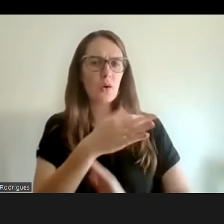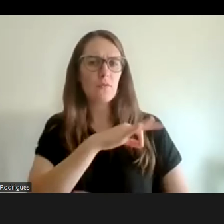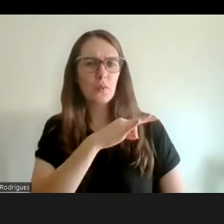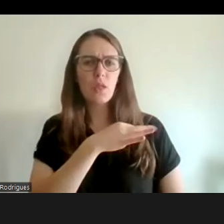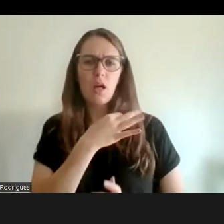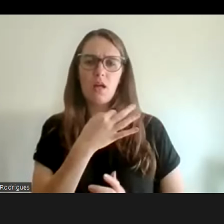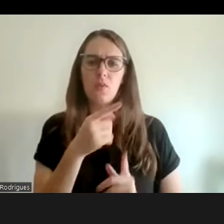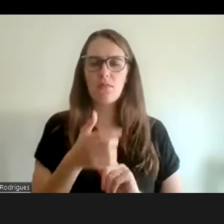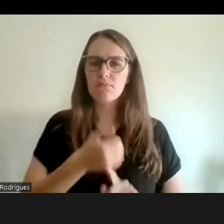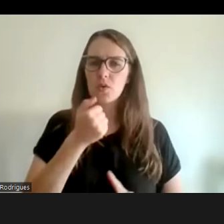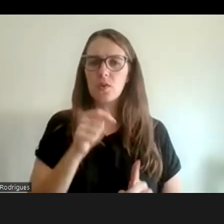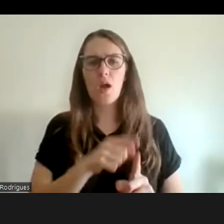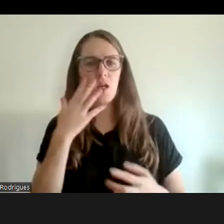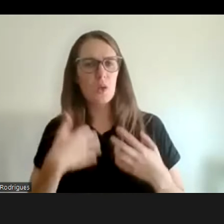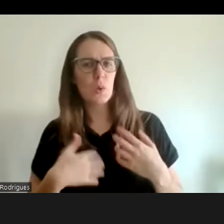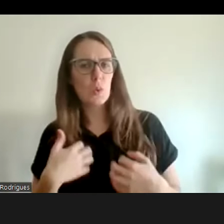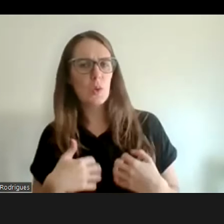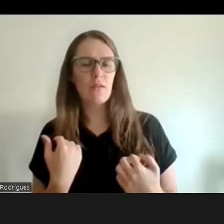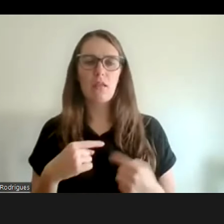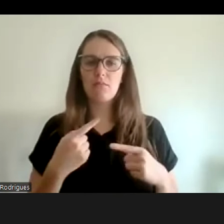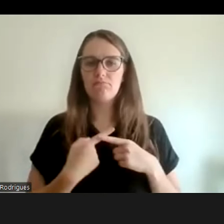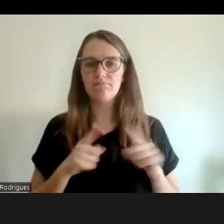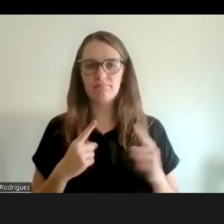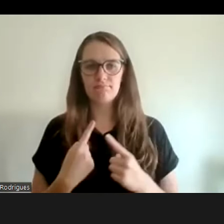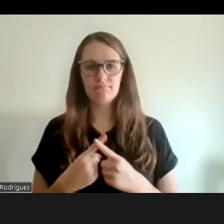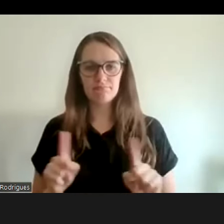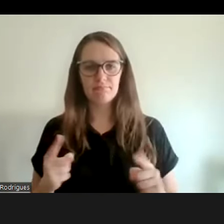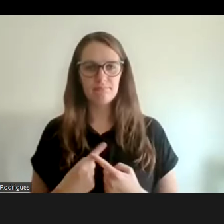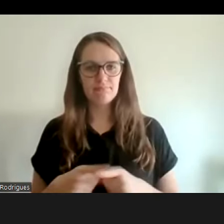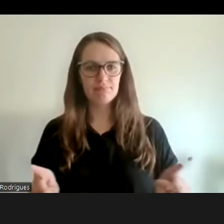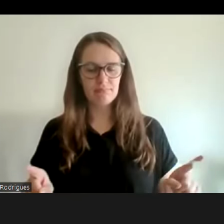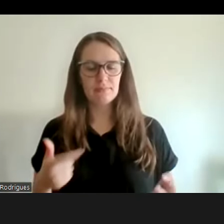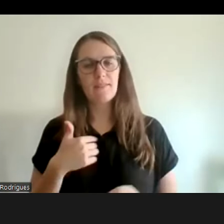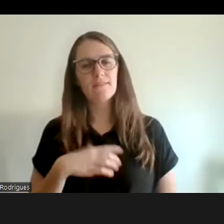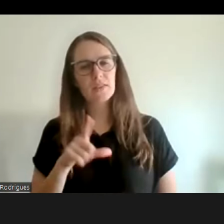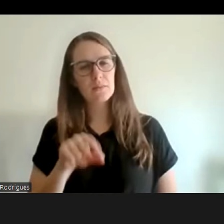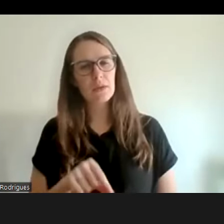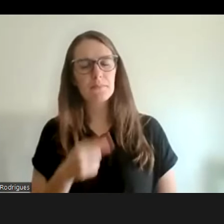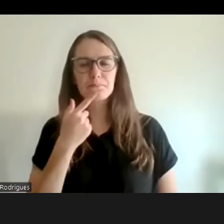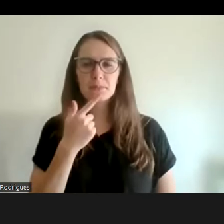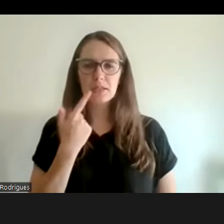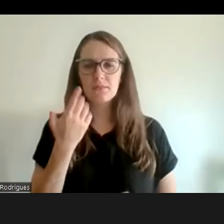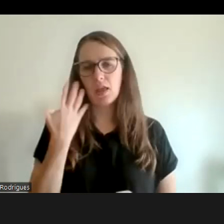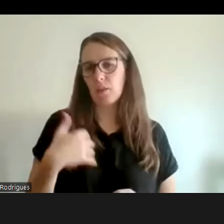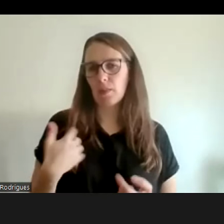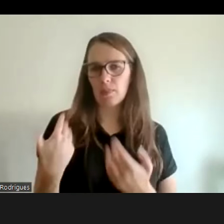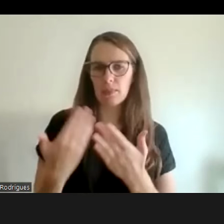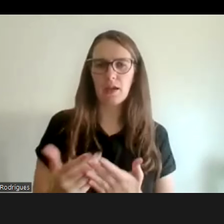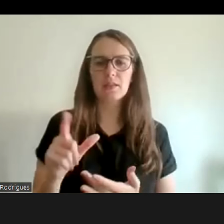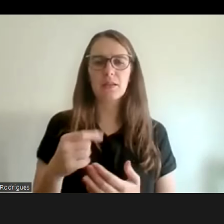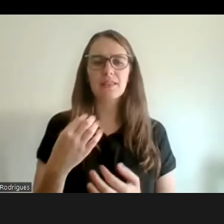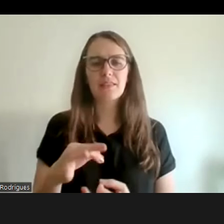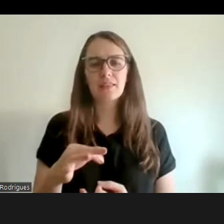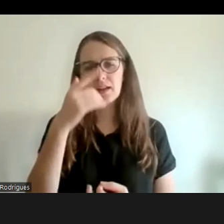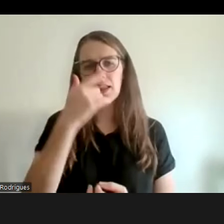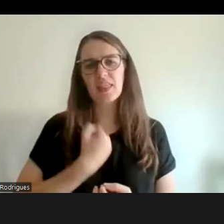accomplished that. So yeah, so we're definitely trying to do that, to be proud of it and to make it a positive identity.